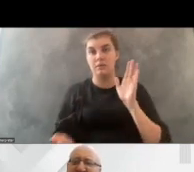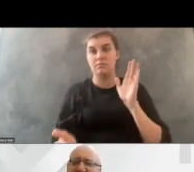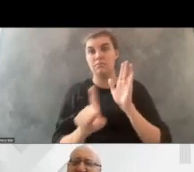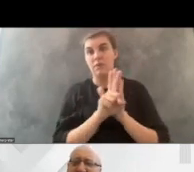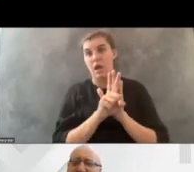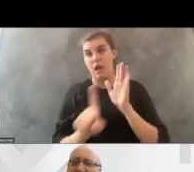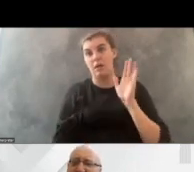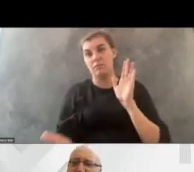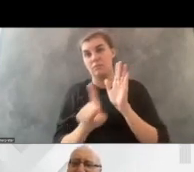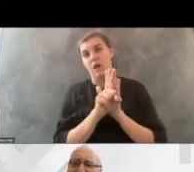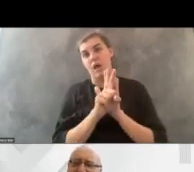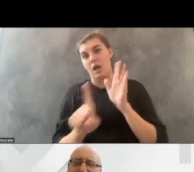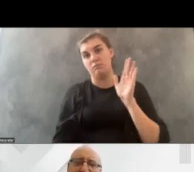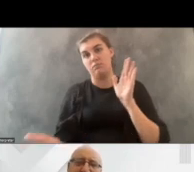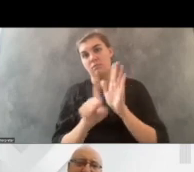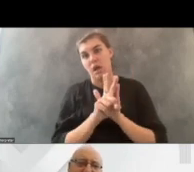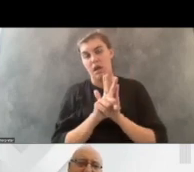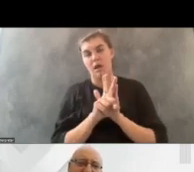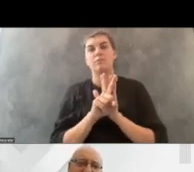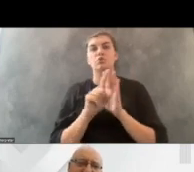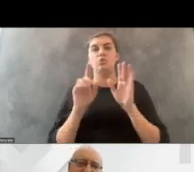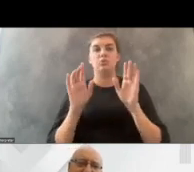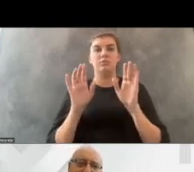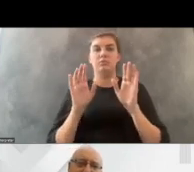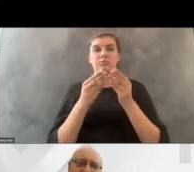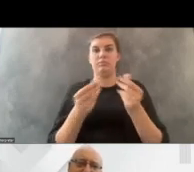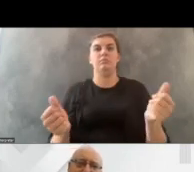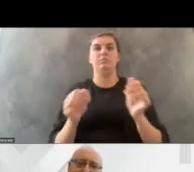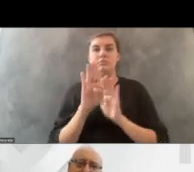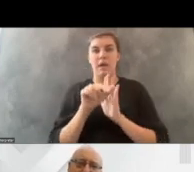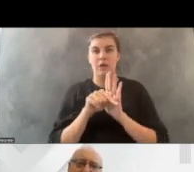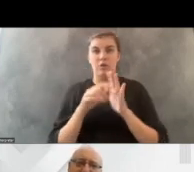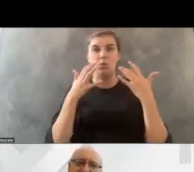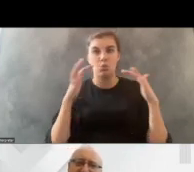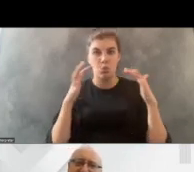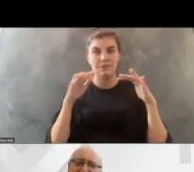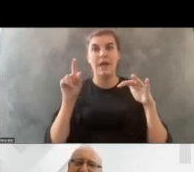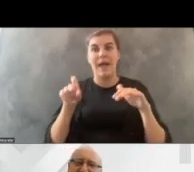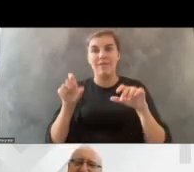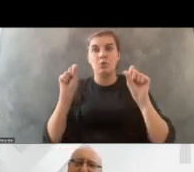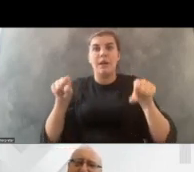it must be mounted adjacent to or integral to the pedestrian push button itself.